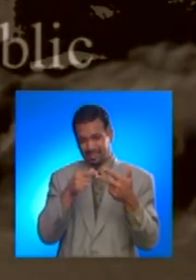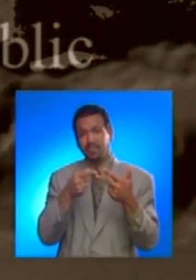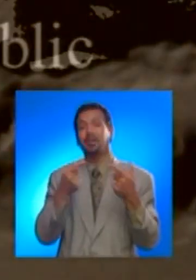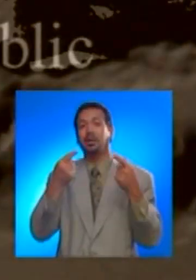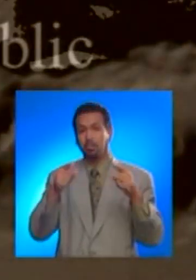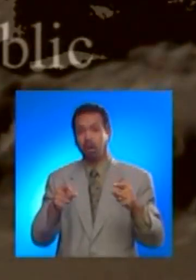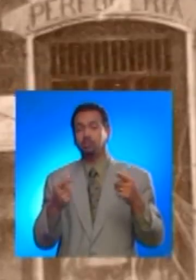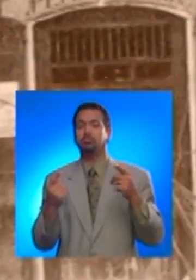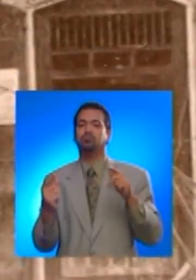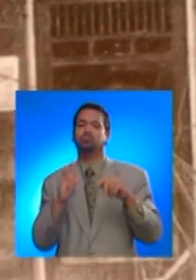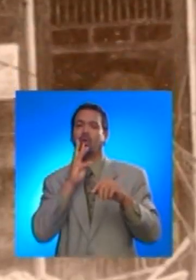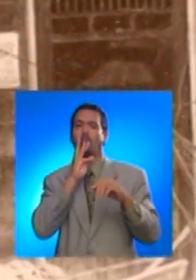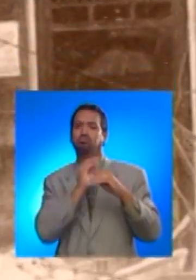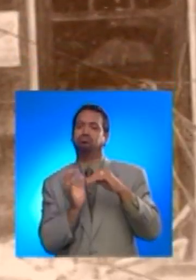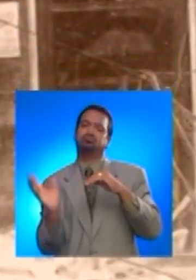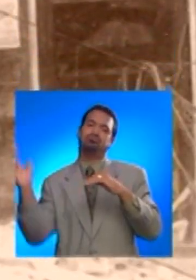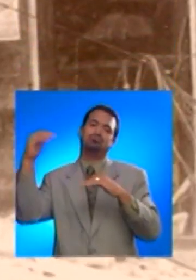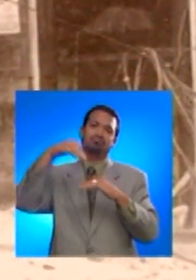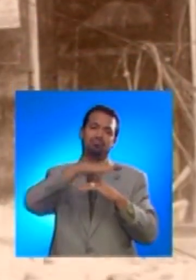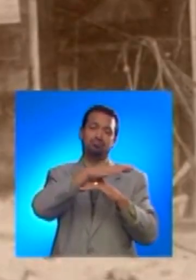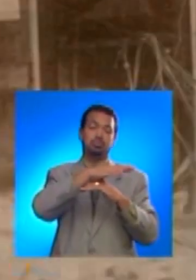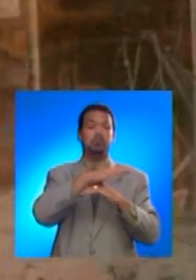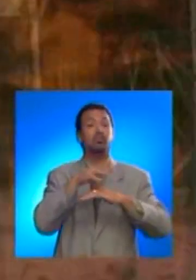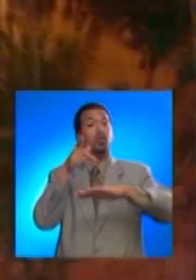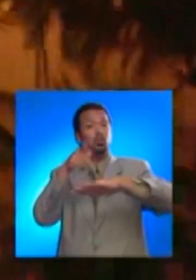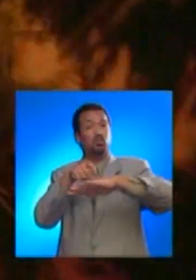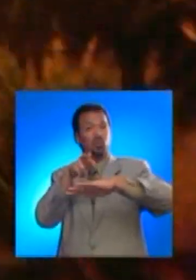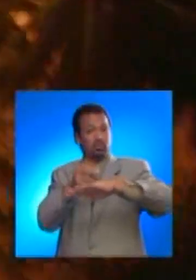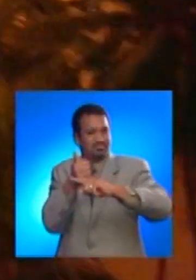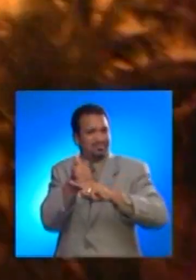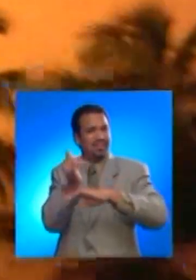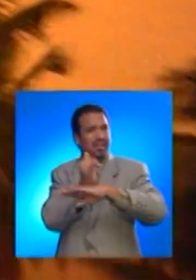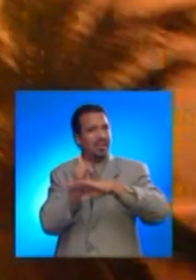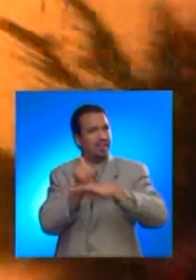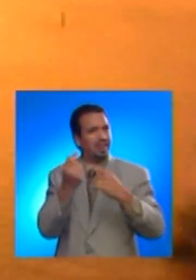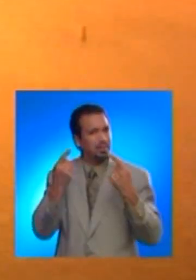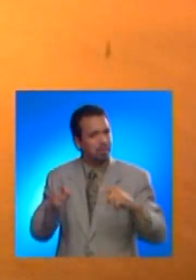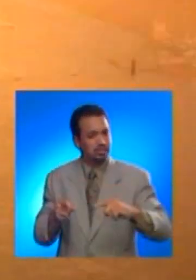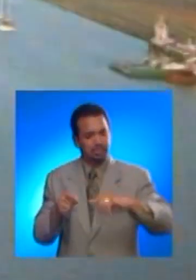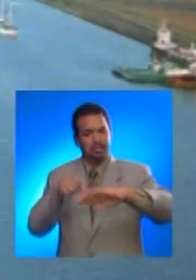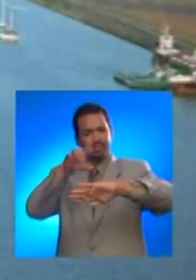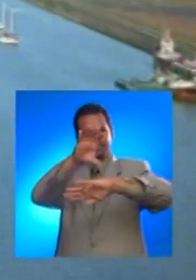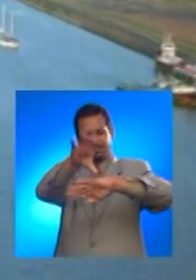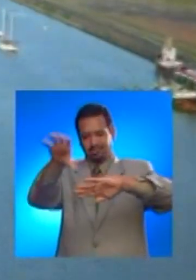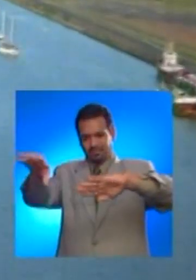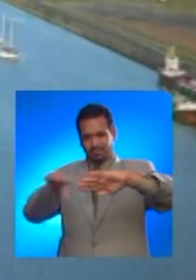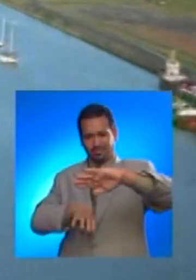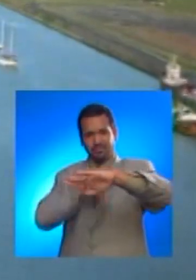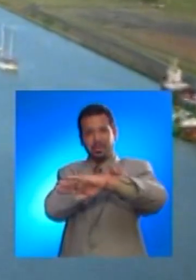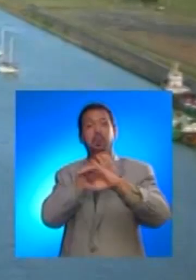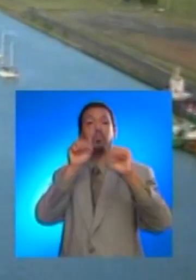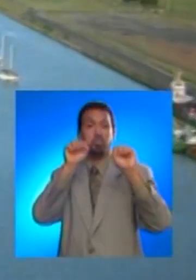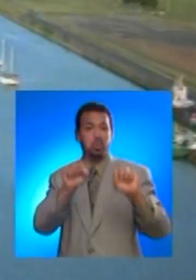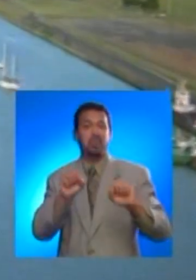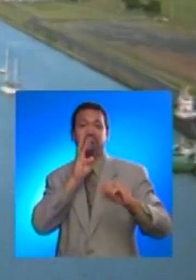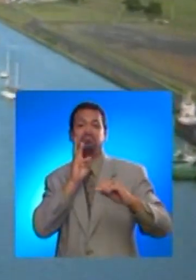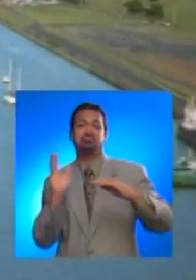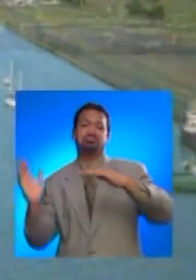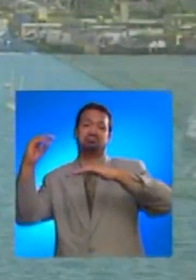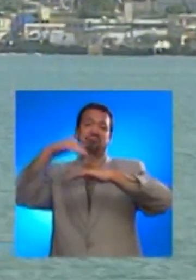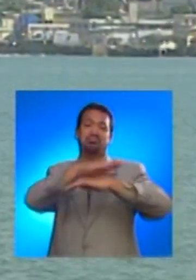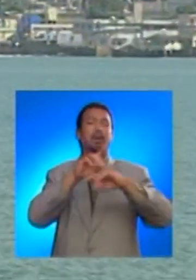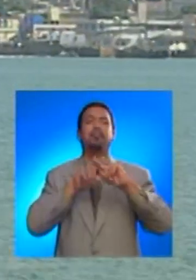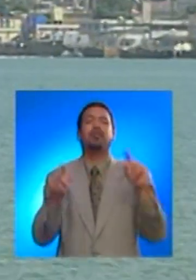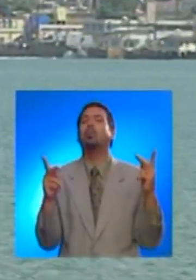1946 produced tsunamis. As an island, all of Puerto Rico's shores are exposed to tsunamis, but